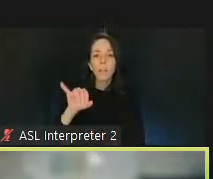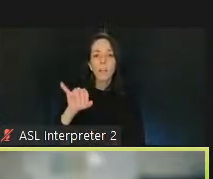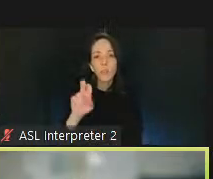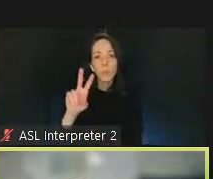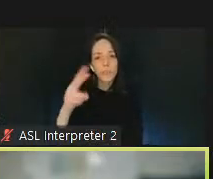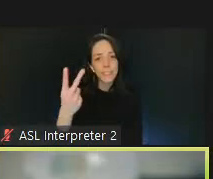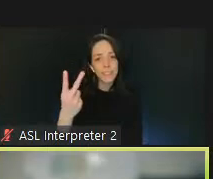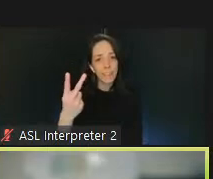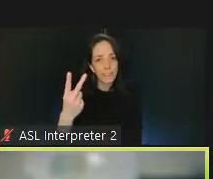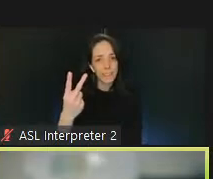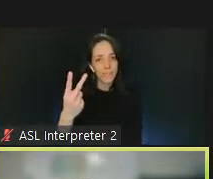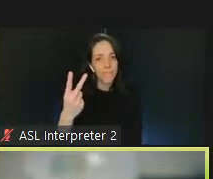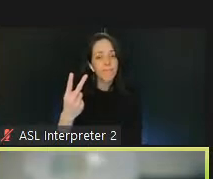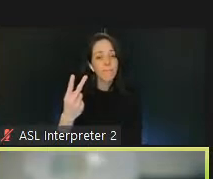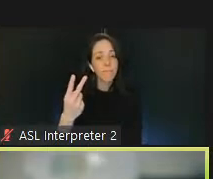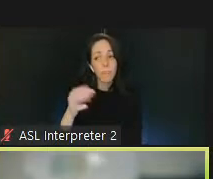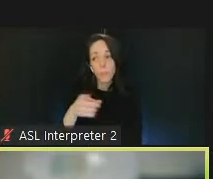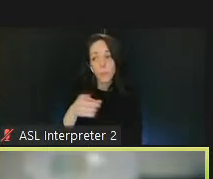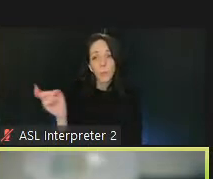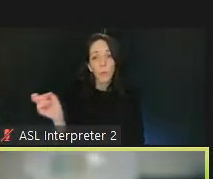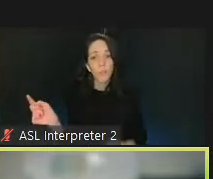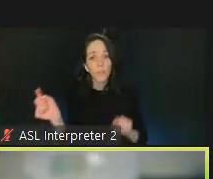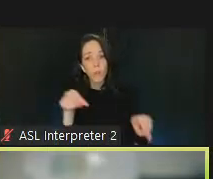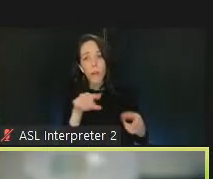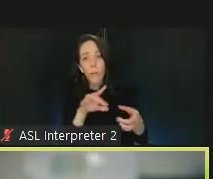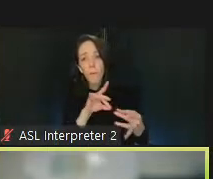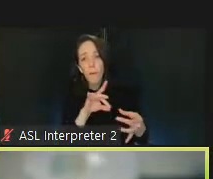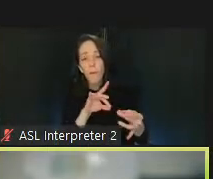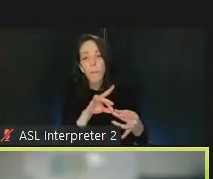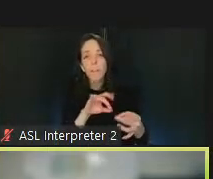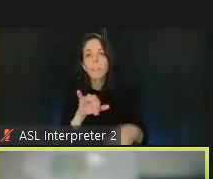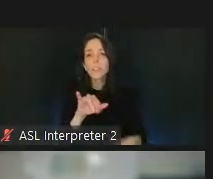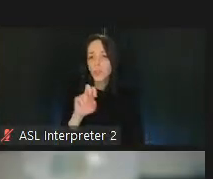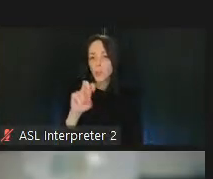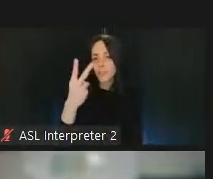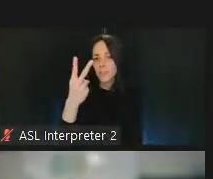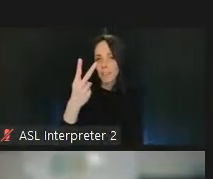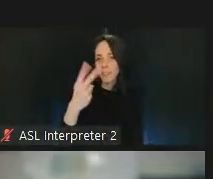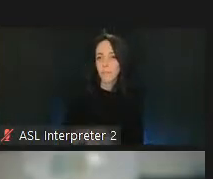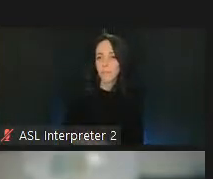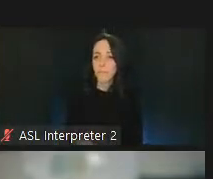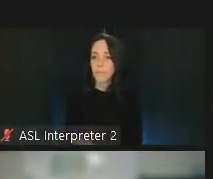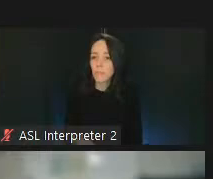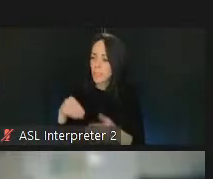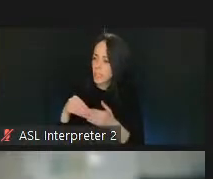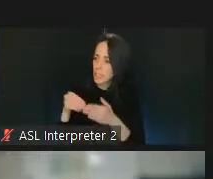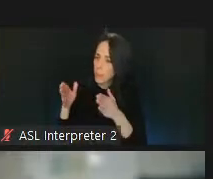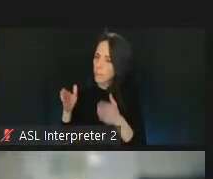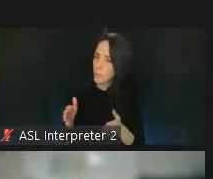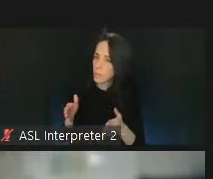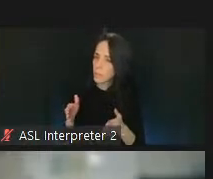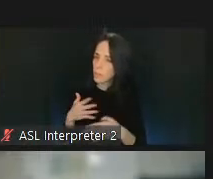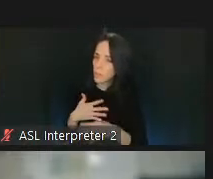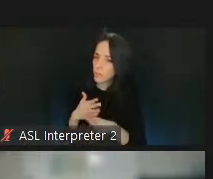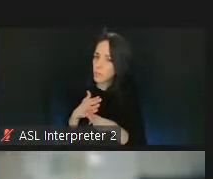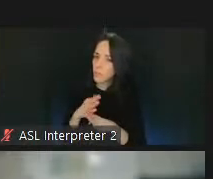for those that want to comment on the county budget. And is that going to be an in-person meeting or still